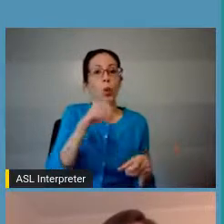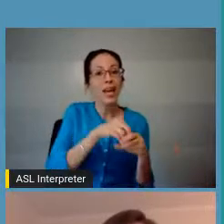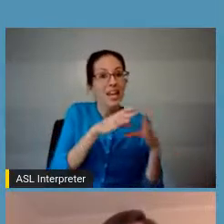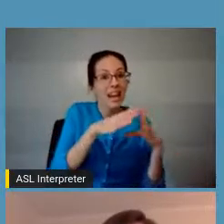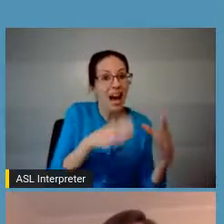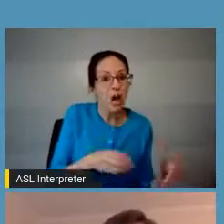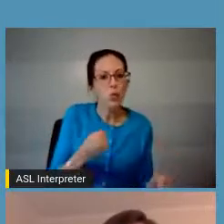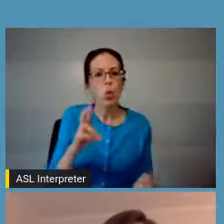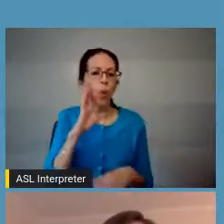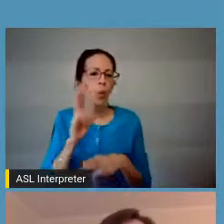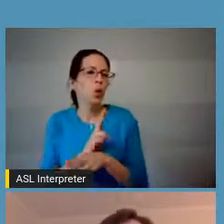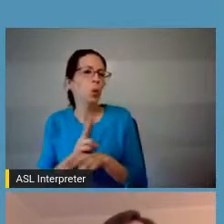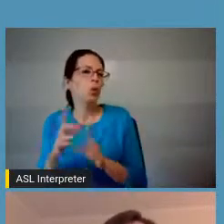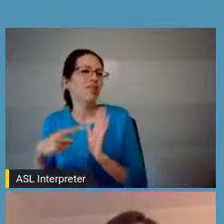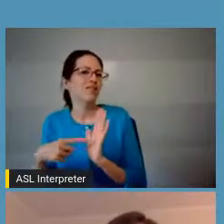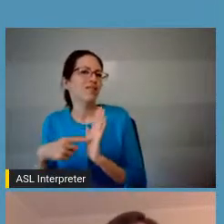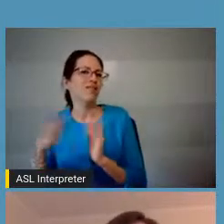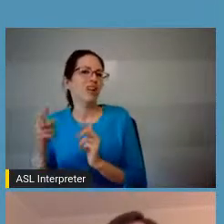to use a vendor.